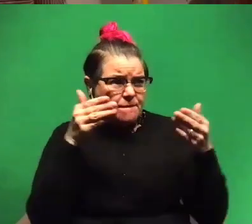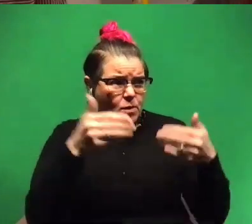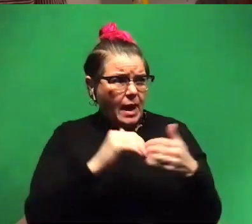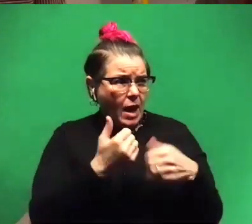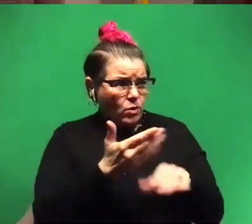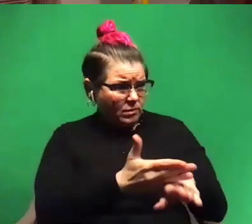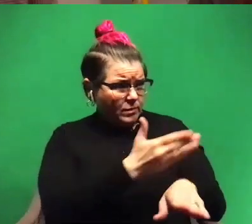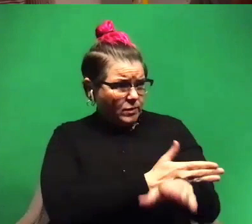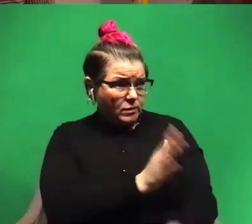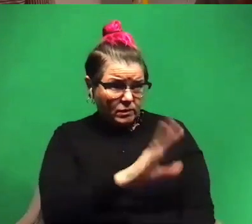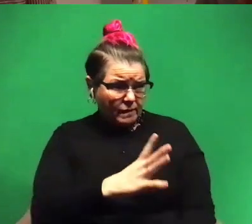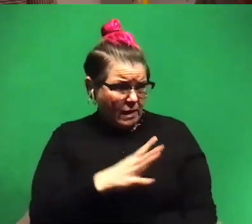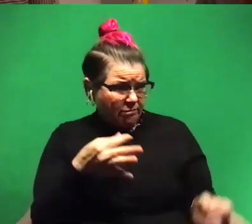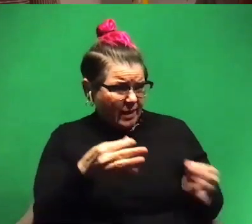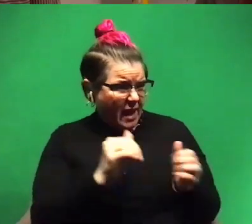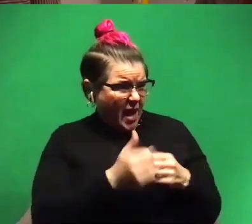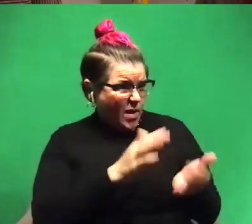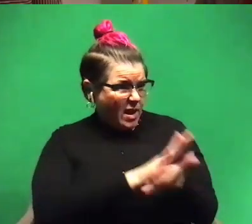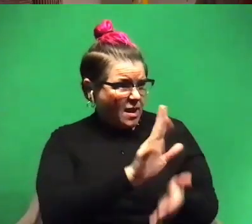So how do we clean it up?